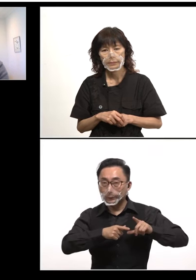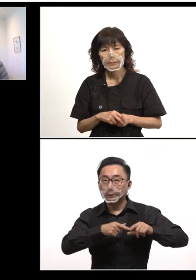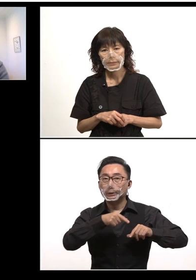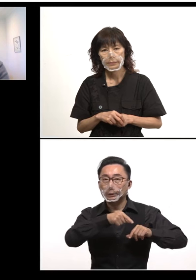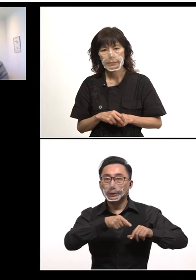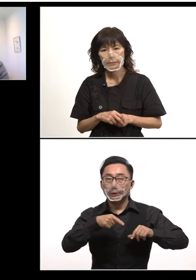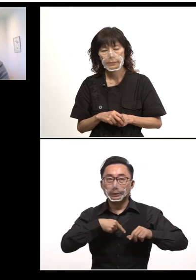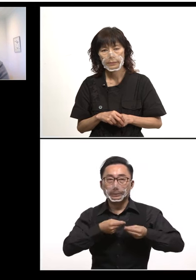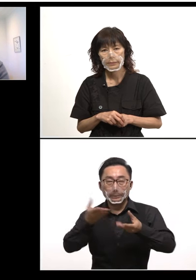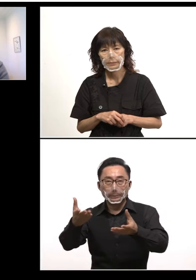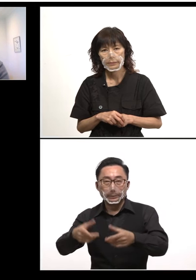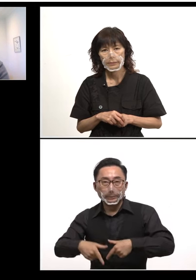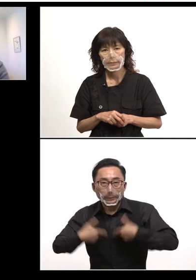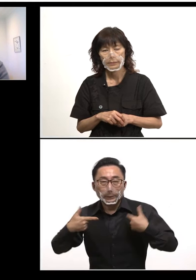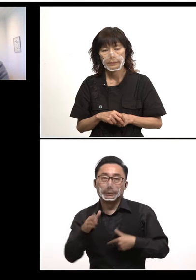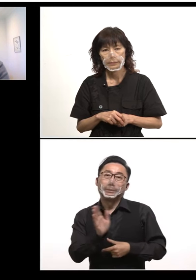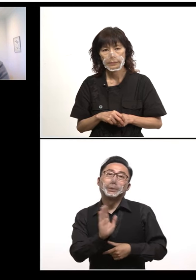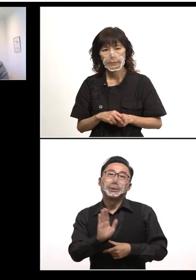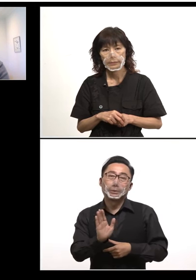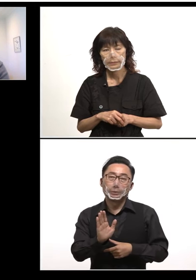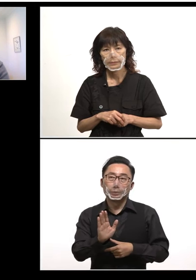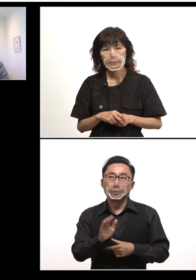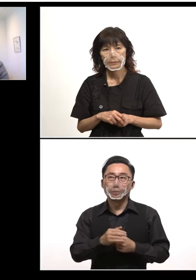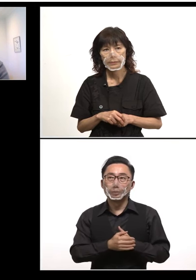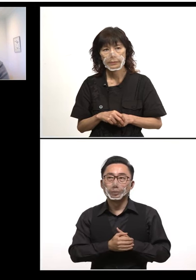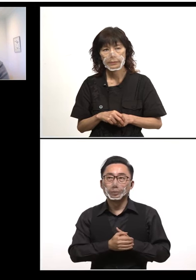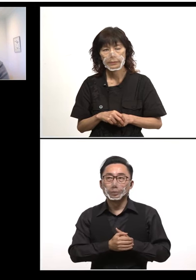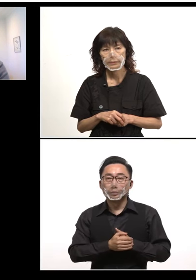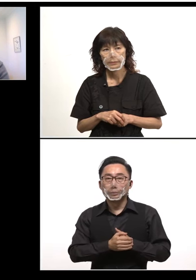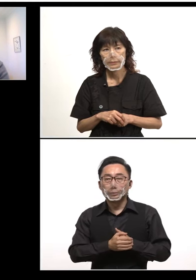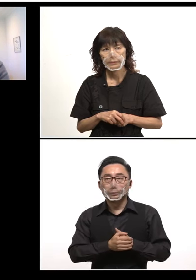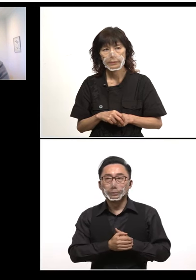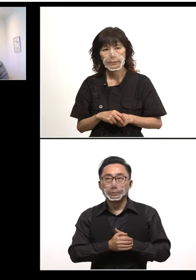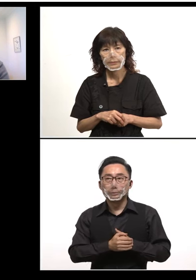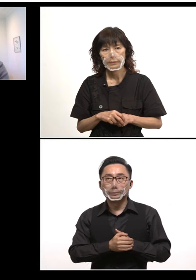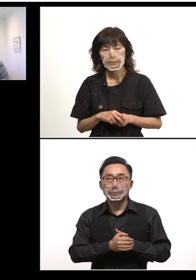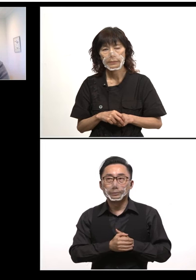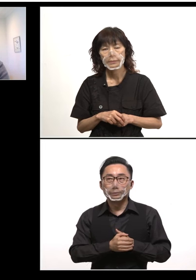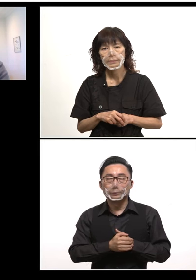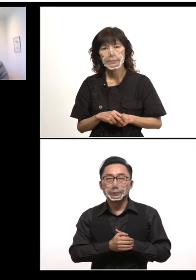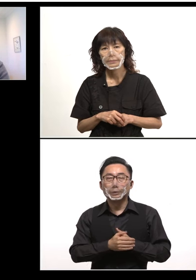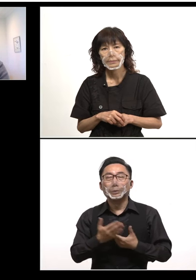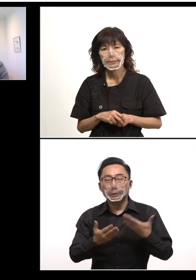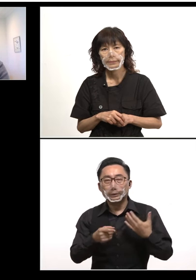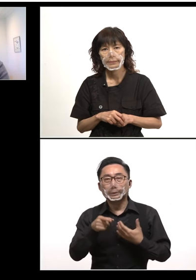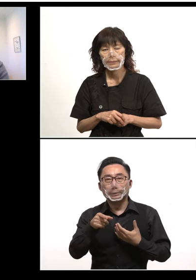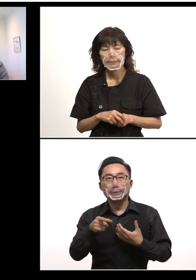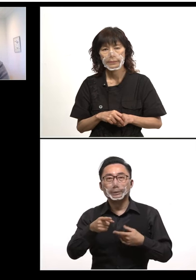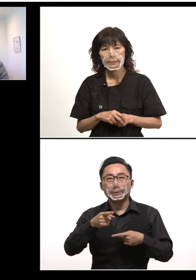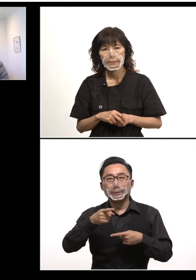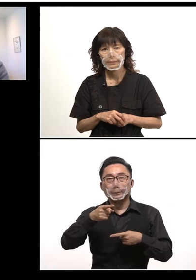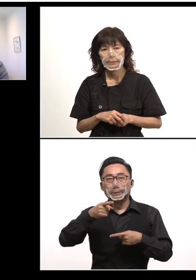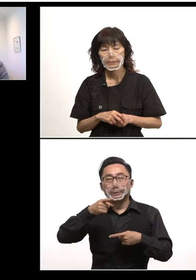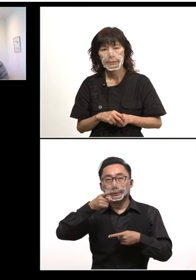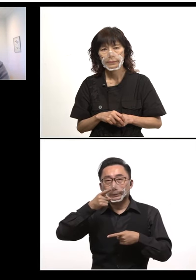not going to about, well, I'm sorry, I was almost gonna say it, not about funding, but actually that's totally